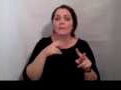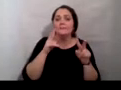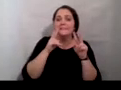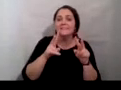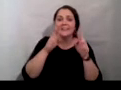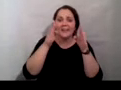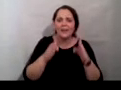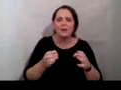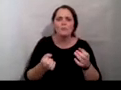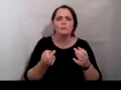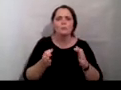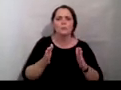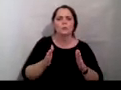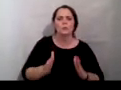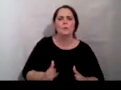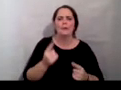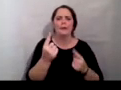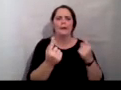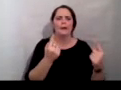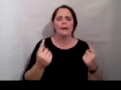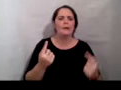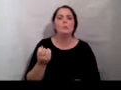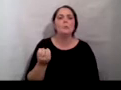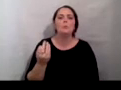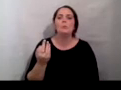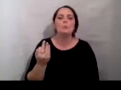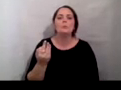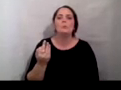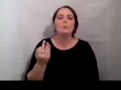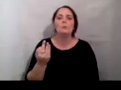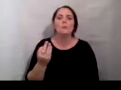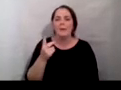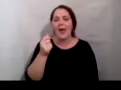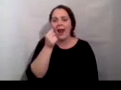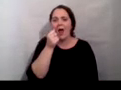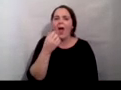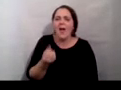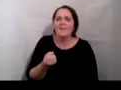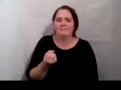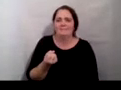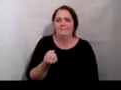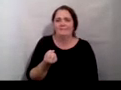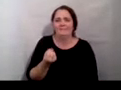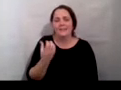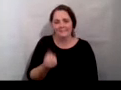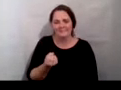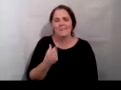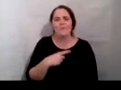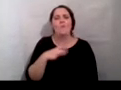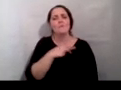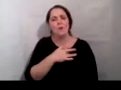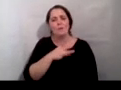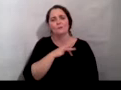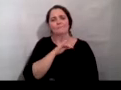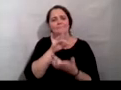even if we can't see the human figure that pops up as a kind of a cue, if you like, they're always there. It's